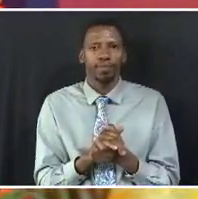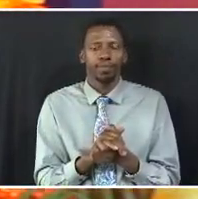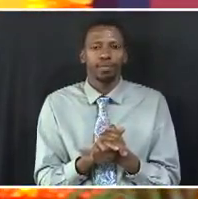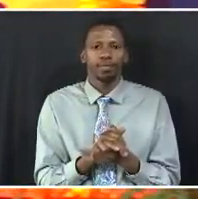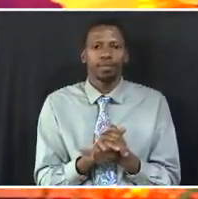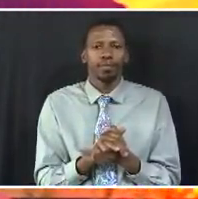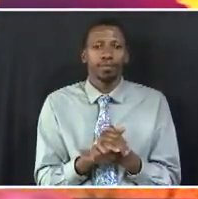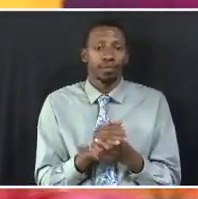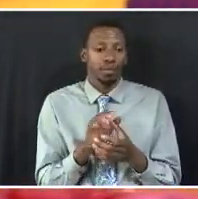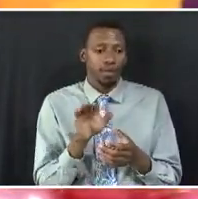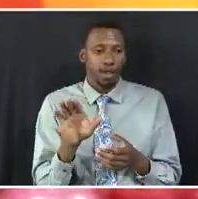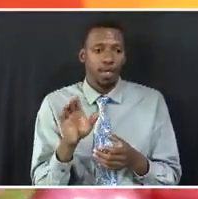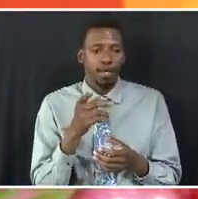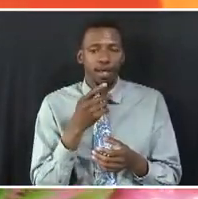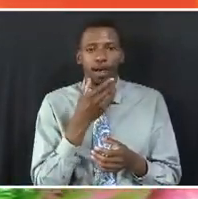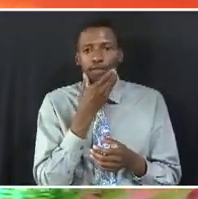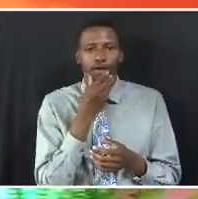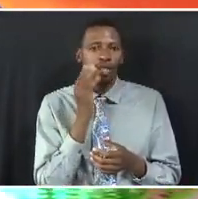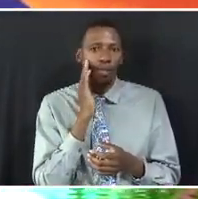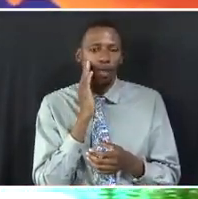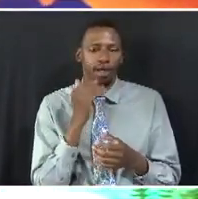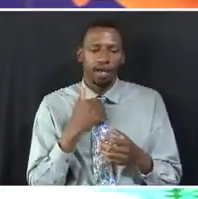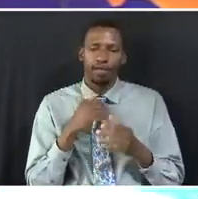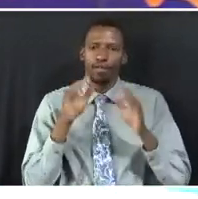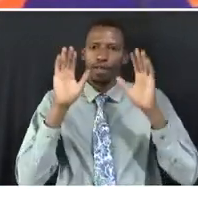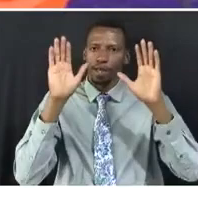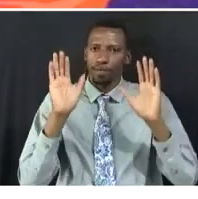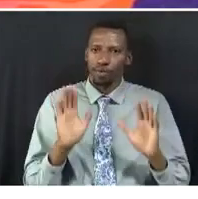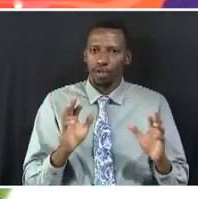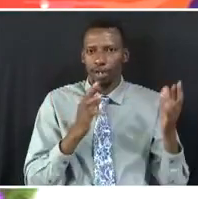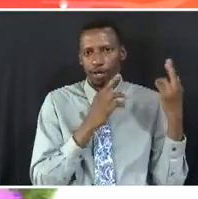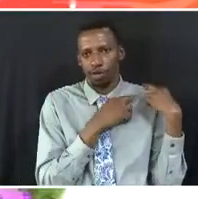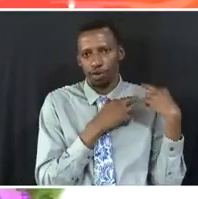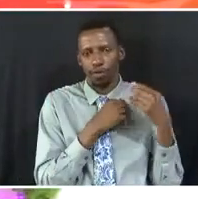parents played a vital role.